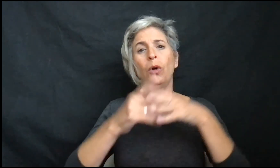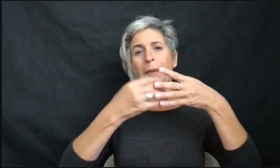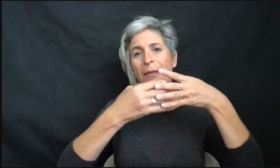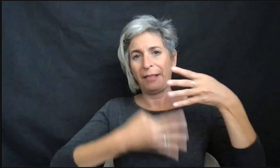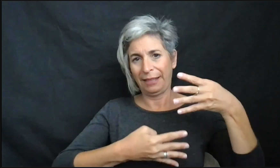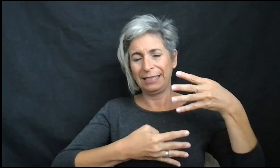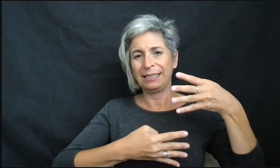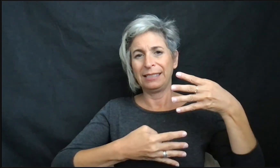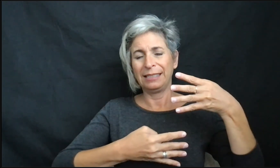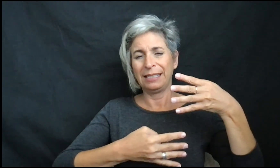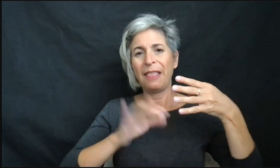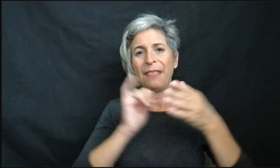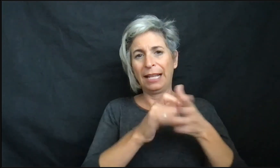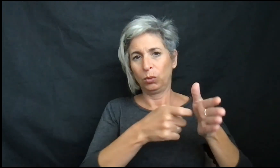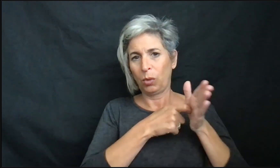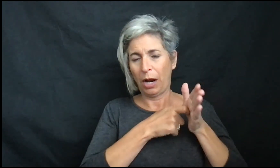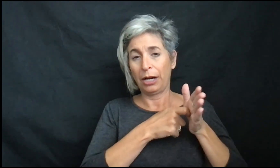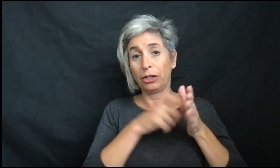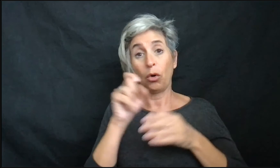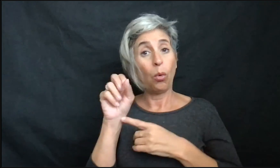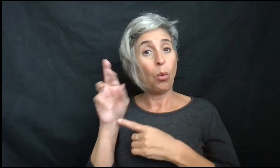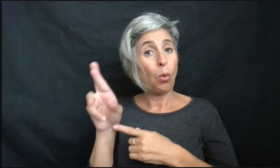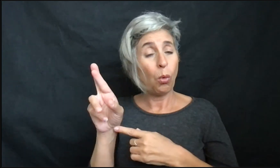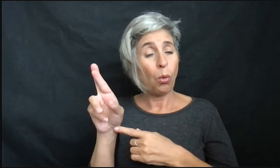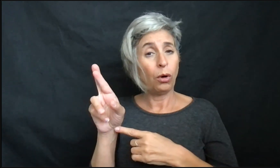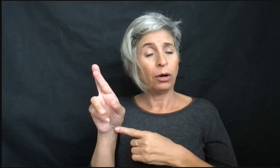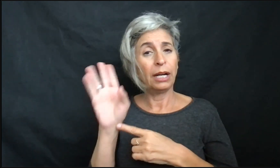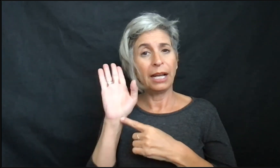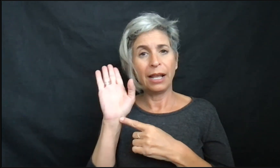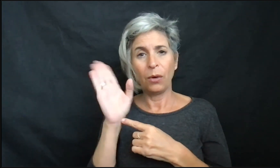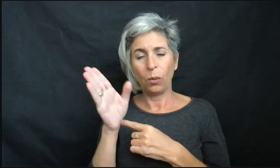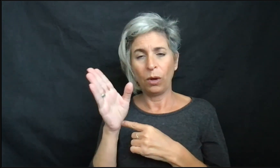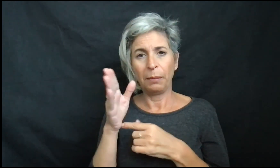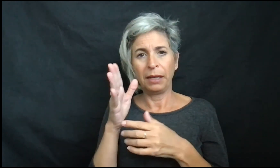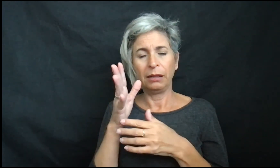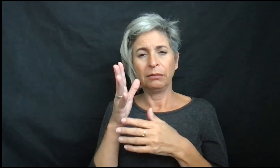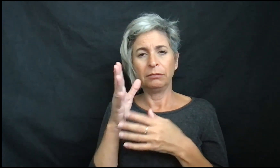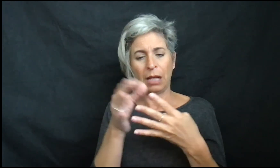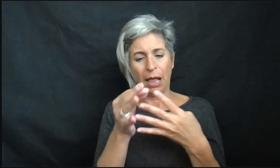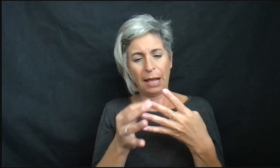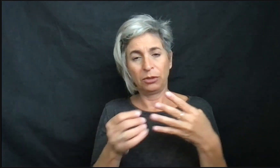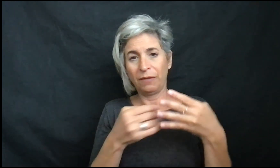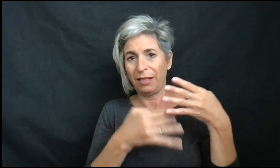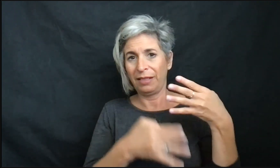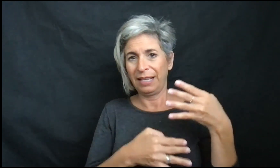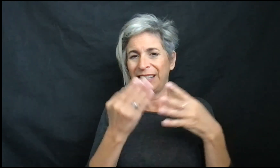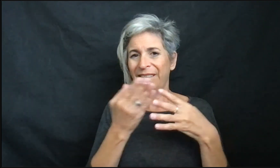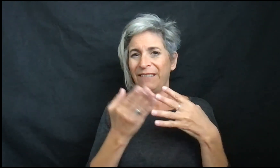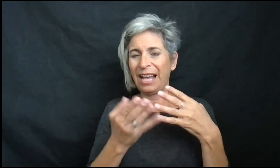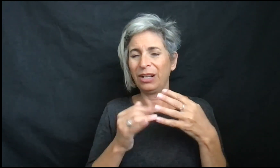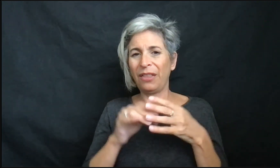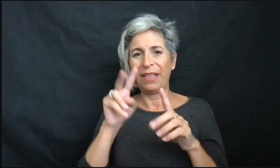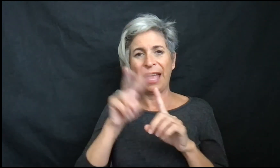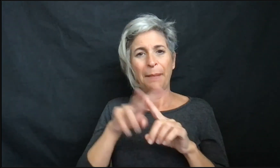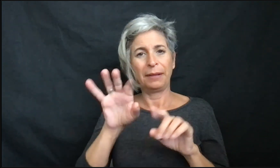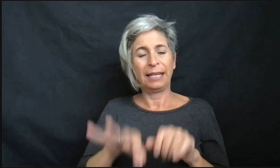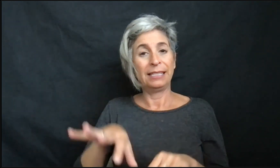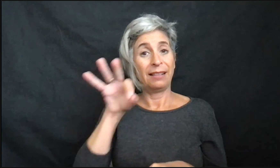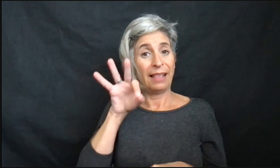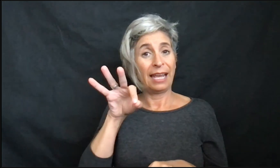being mandatory, or it's going to be as part of the optional list of files that the applicant can select on the way